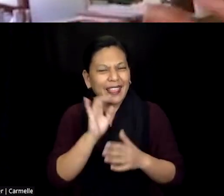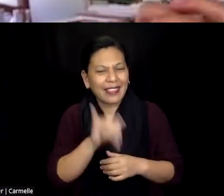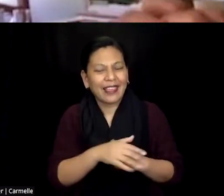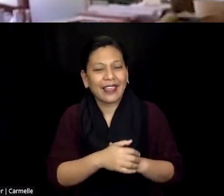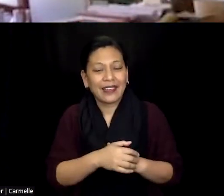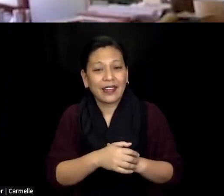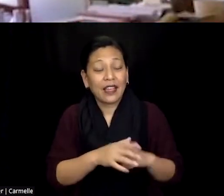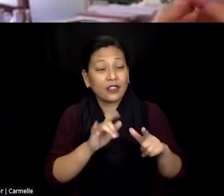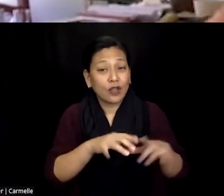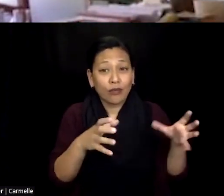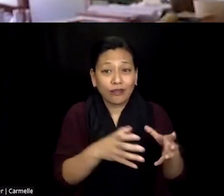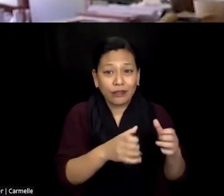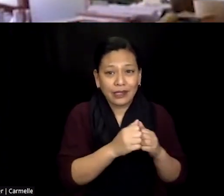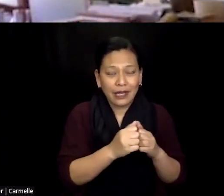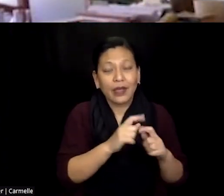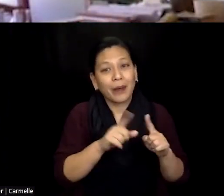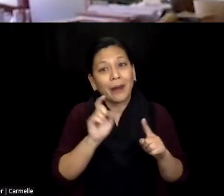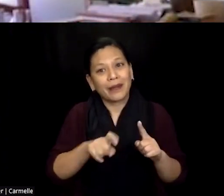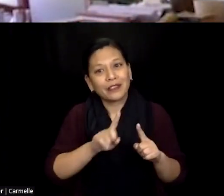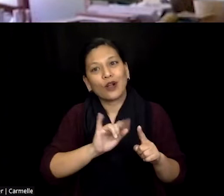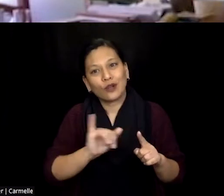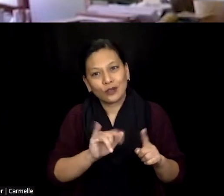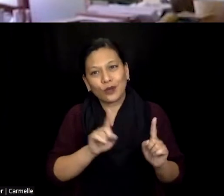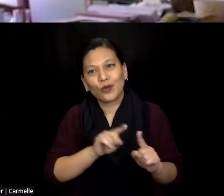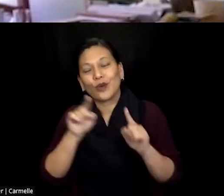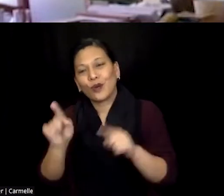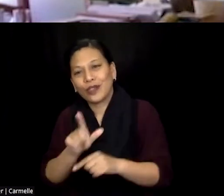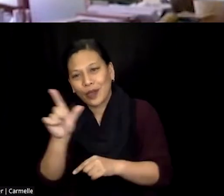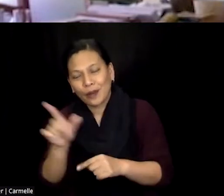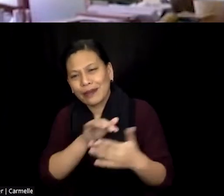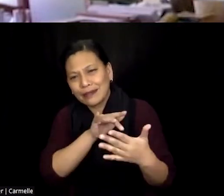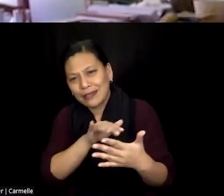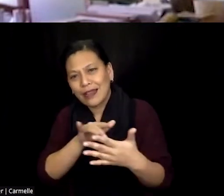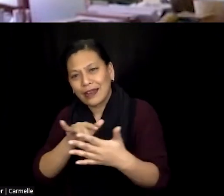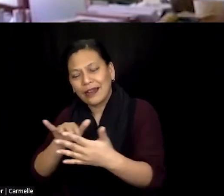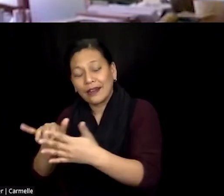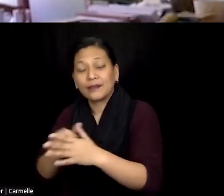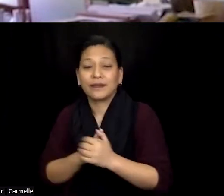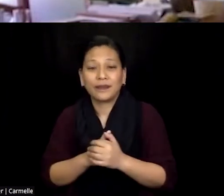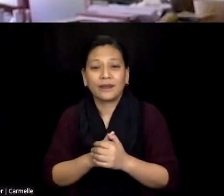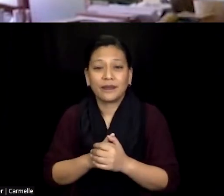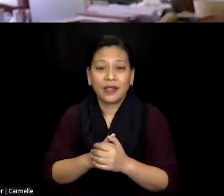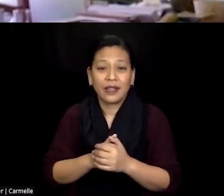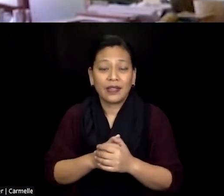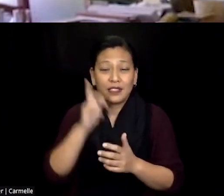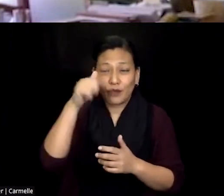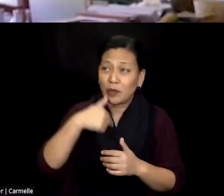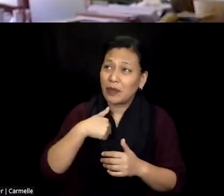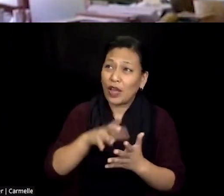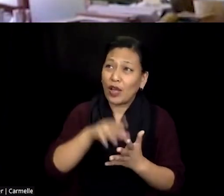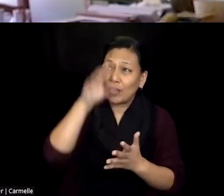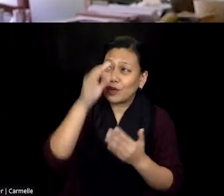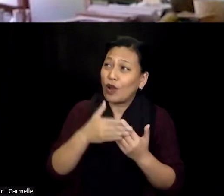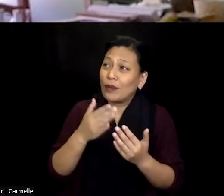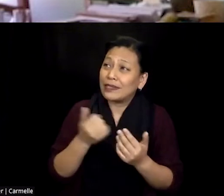spending communally in the laboratory, you also have to spend time in the library studying. And, you know, I learned almost everything I